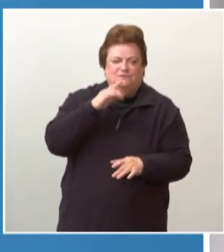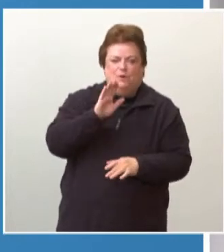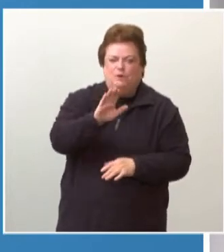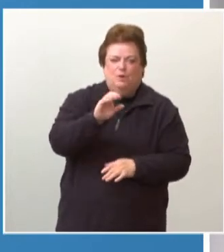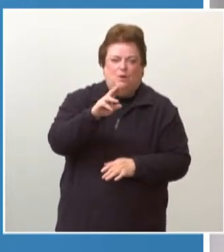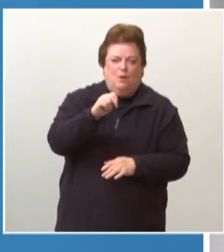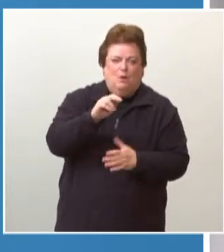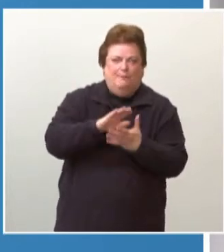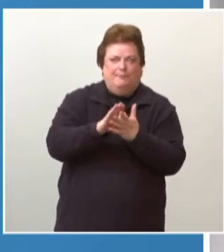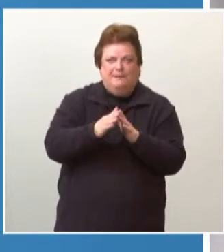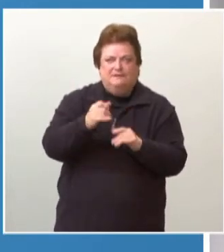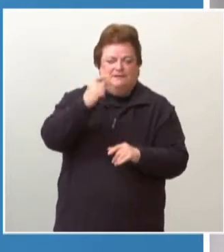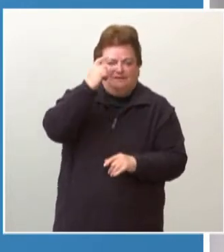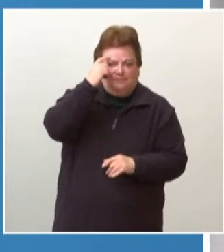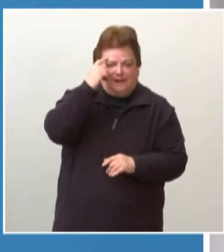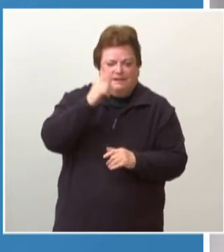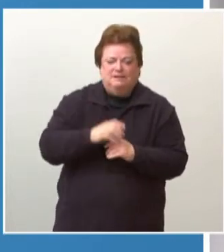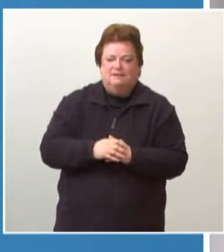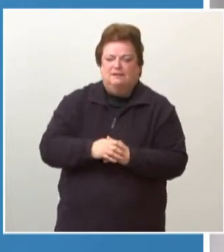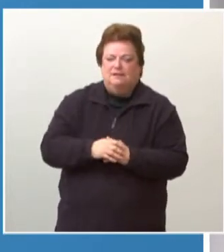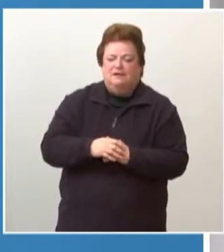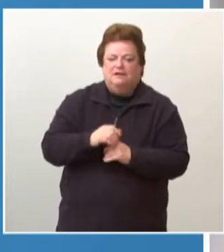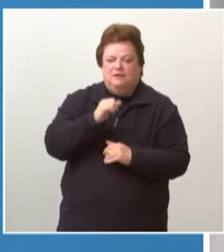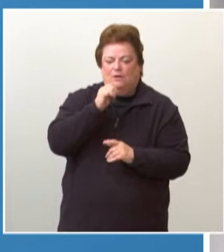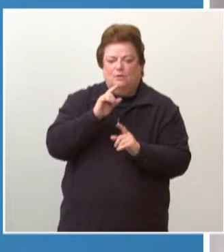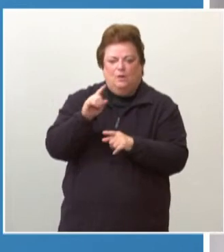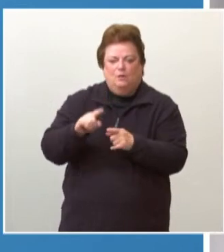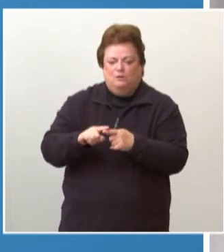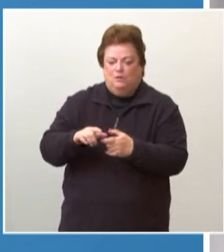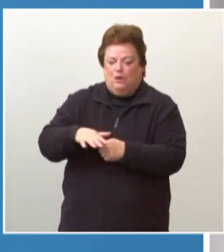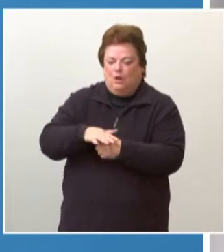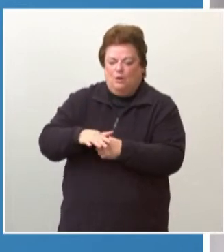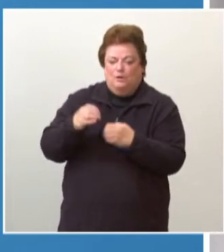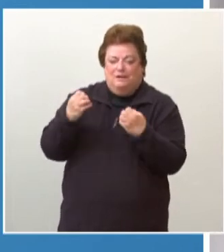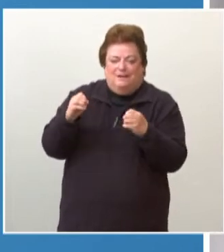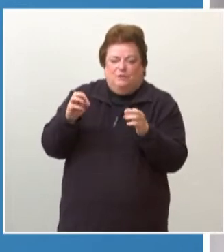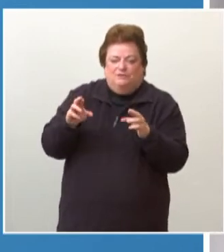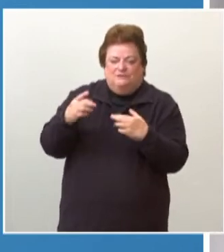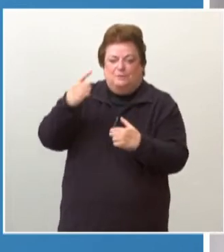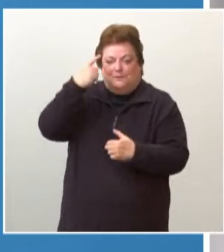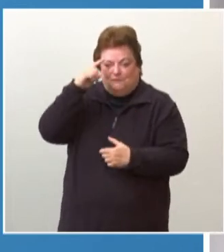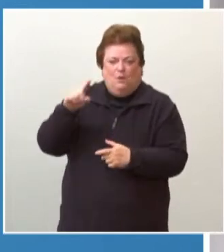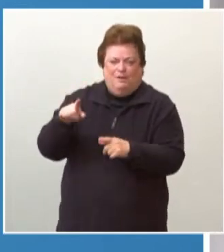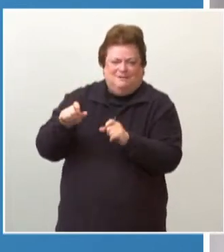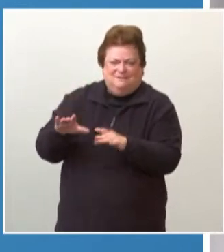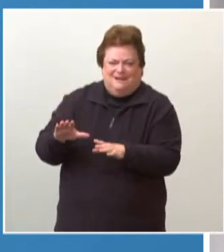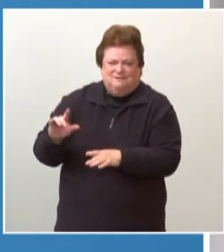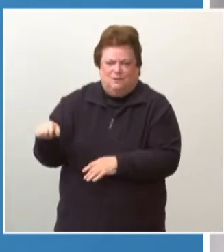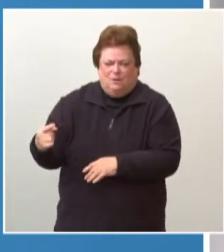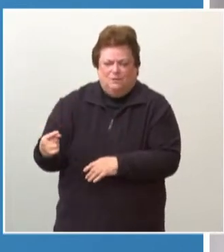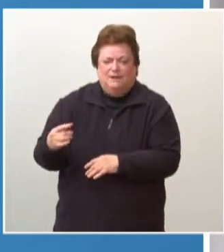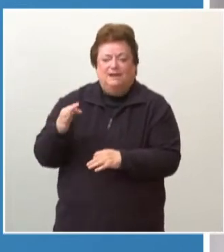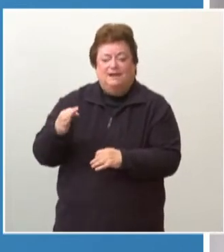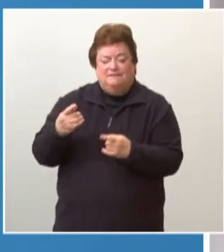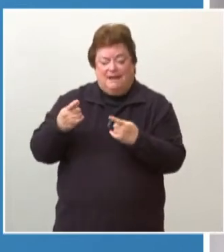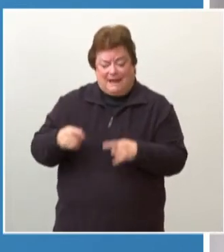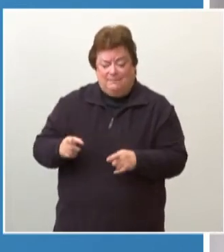mind, and please don't go to your local emergency room only for a test. If you do test positive